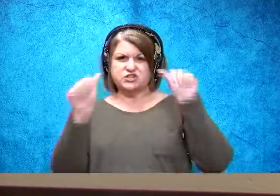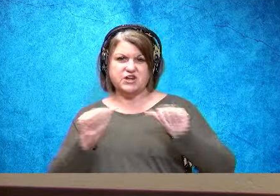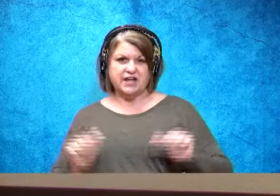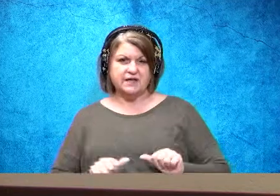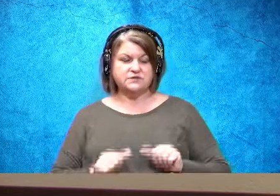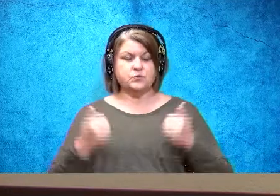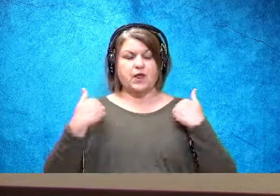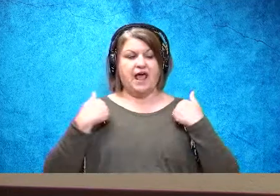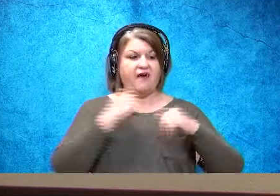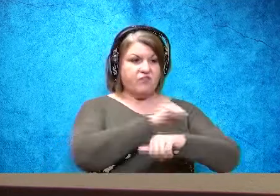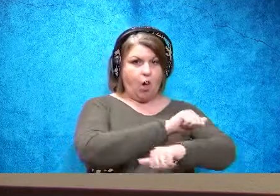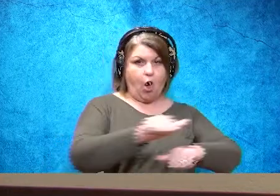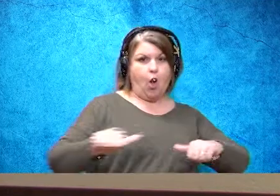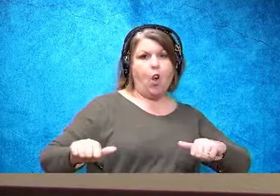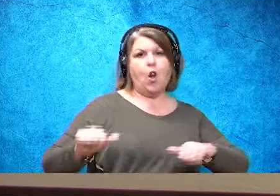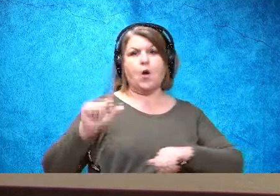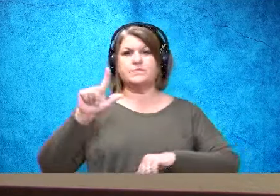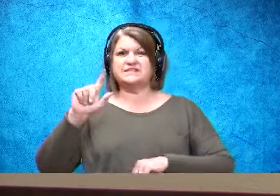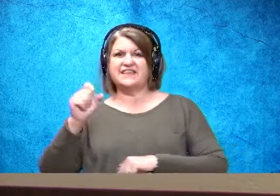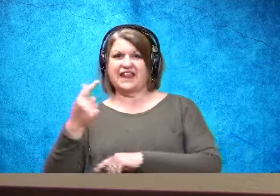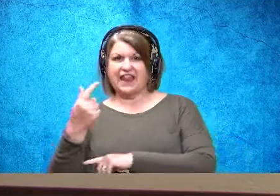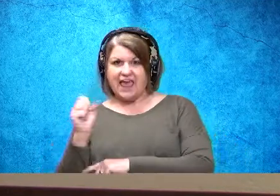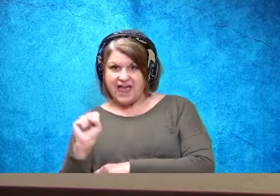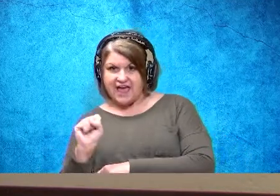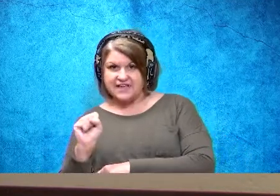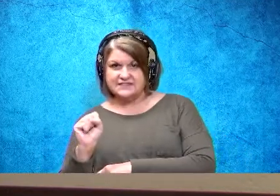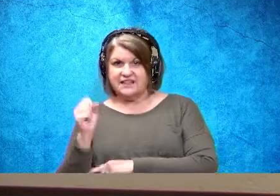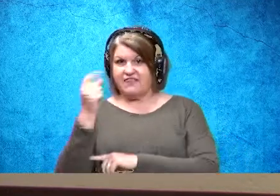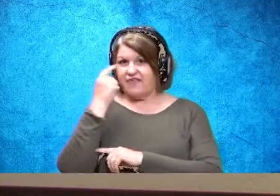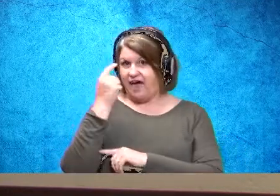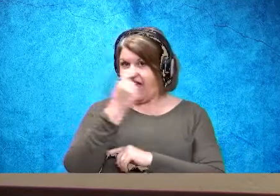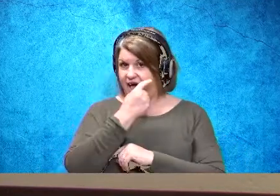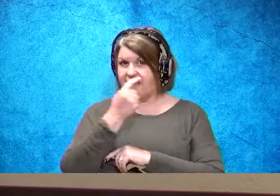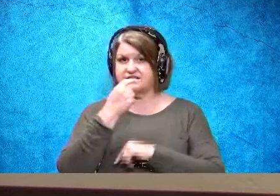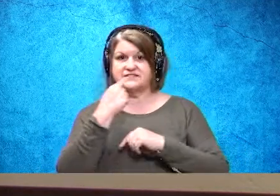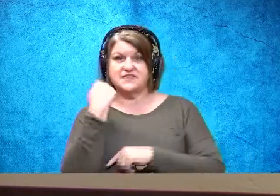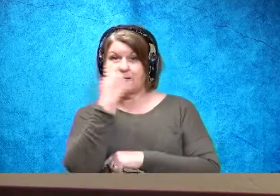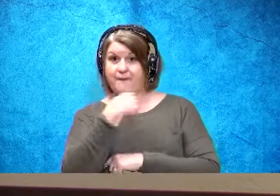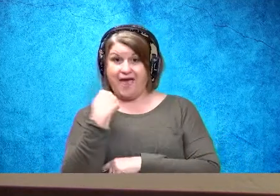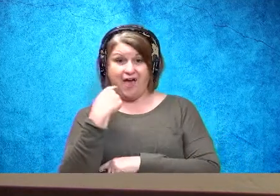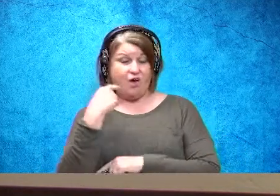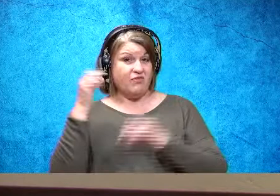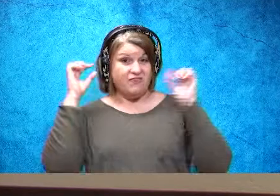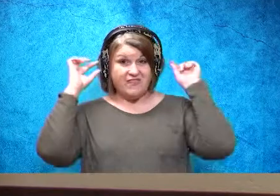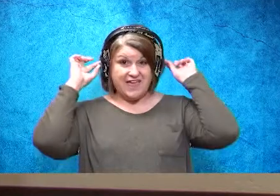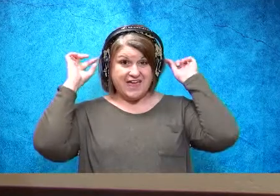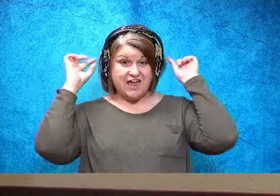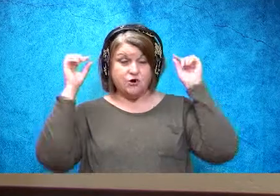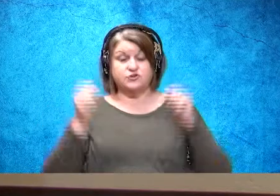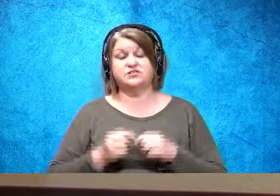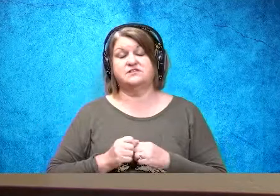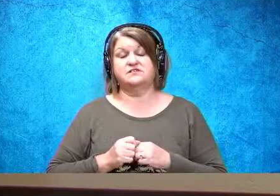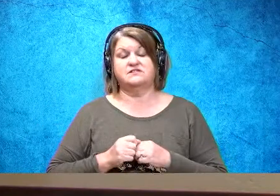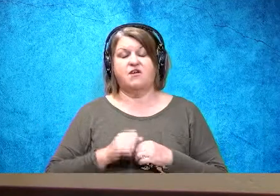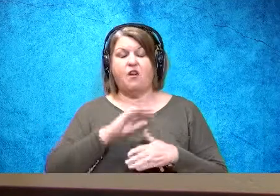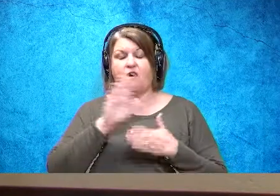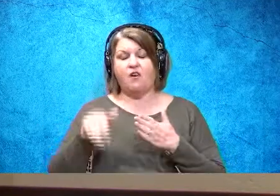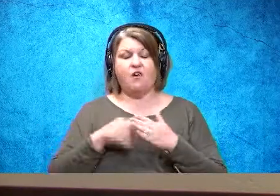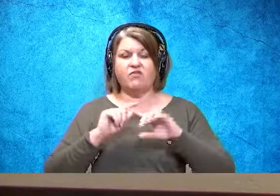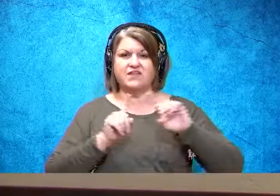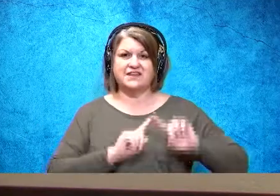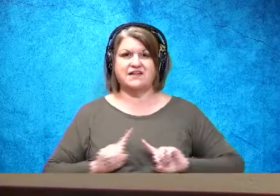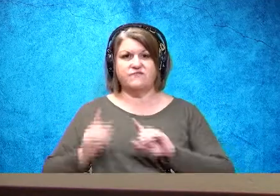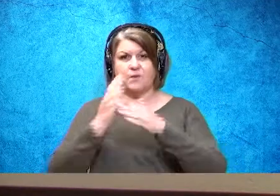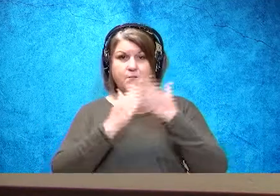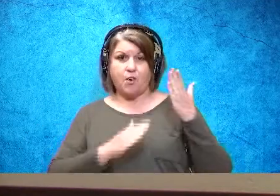the legs. We're going to add the eyes, the mouth, the ears, all those parts. Okay, so the first thing I'm